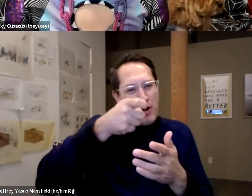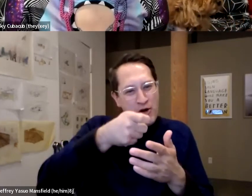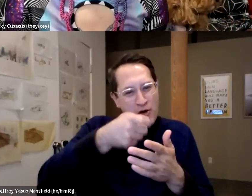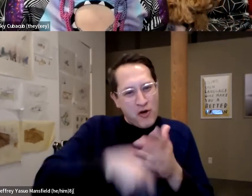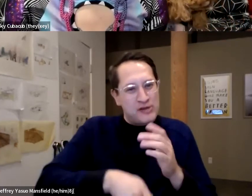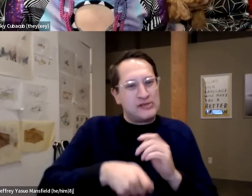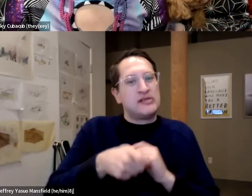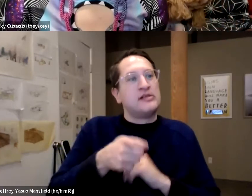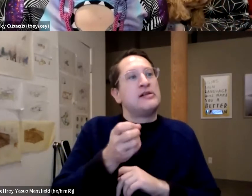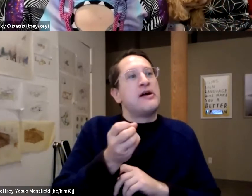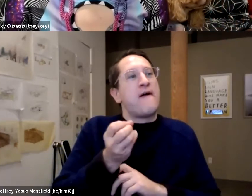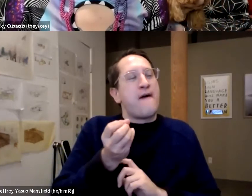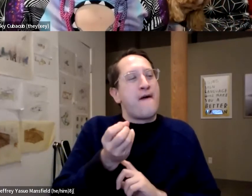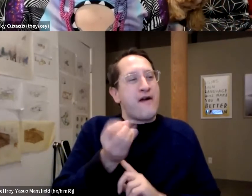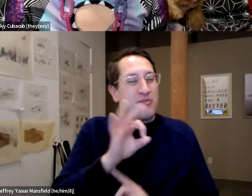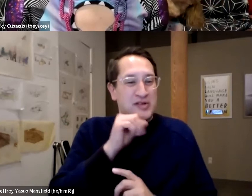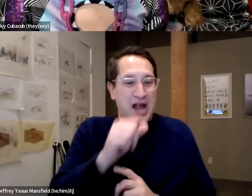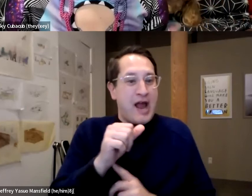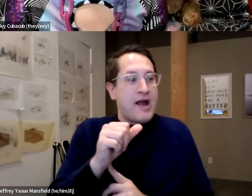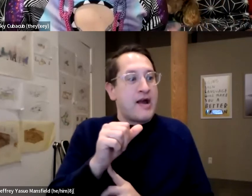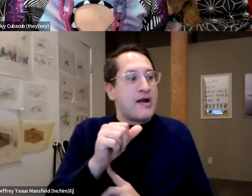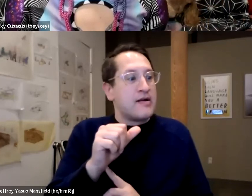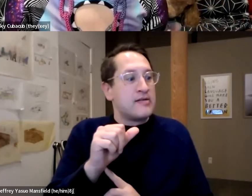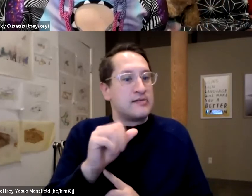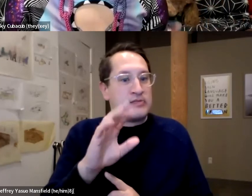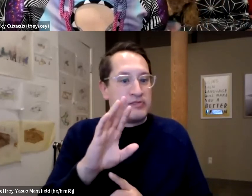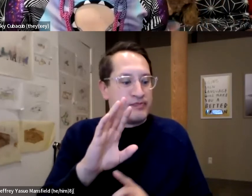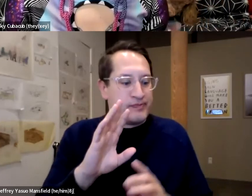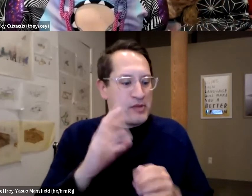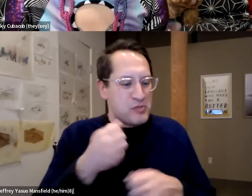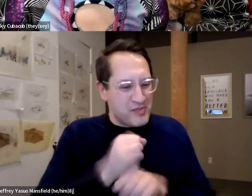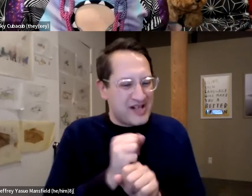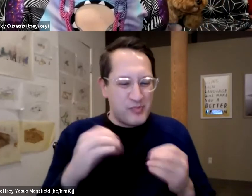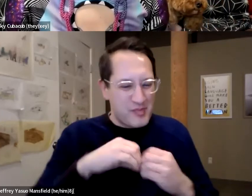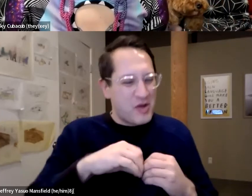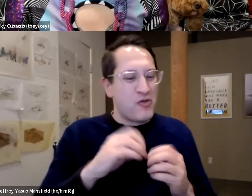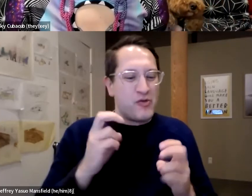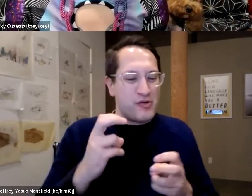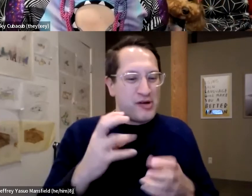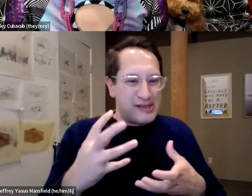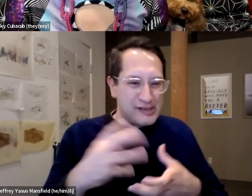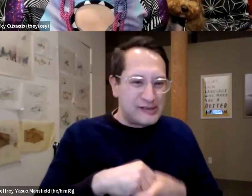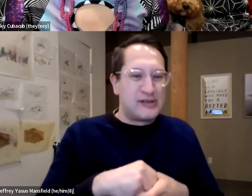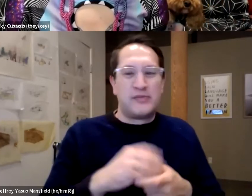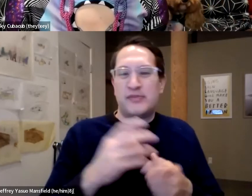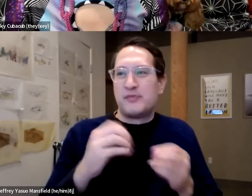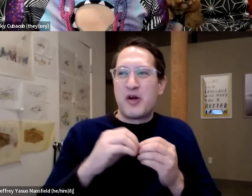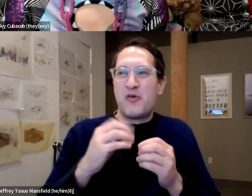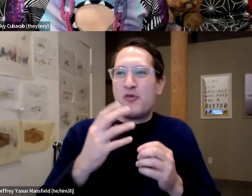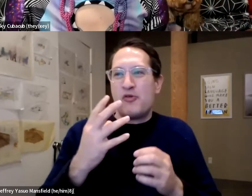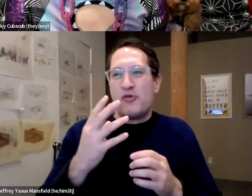I think about the opportunity of cost, right? Of not creating